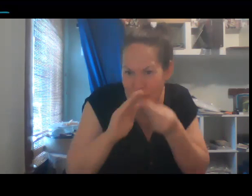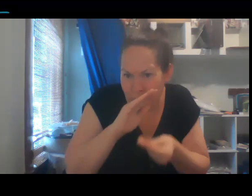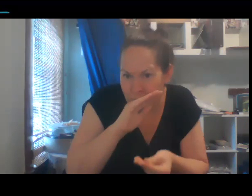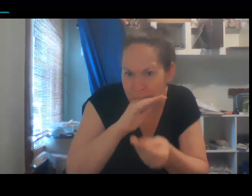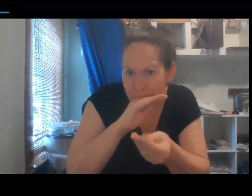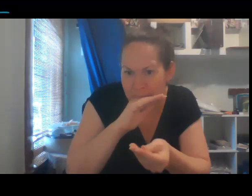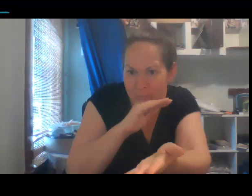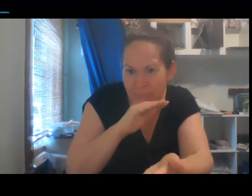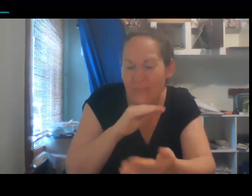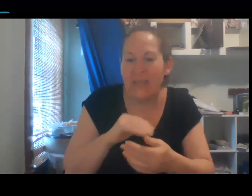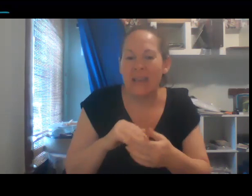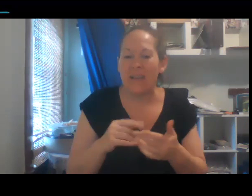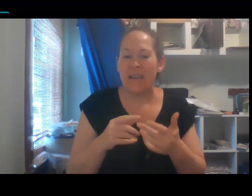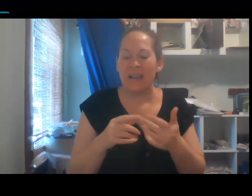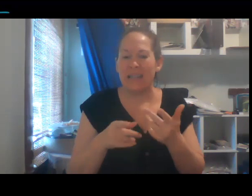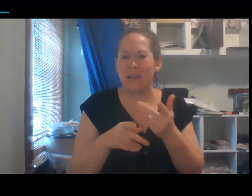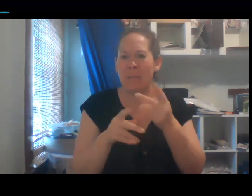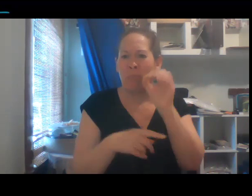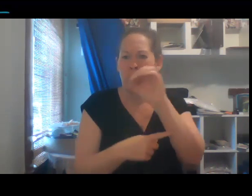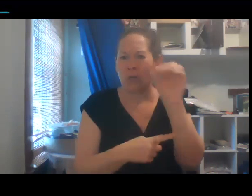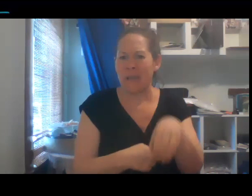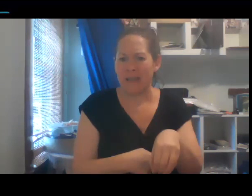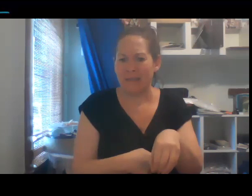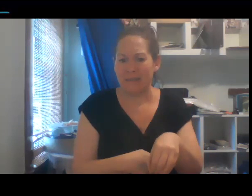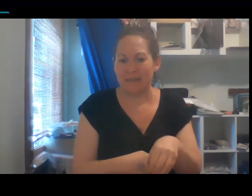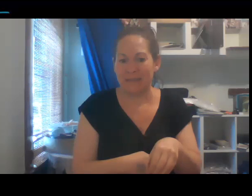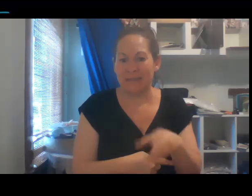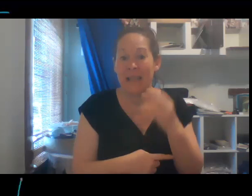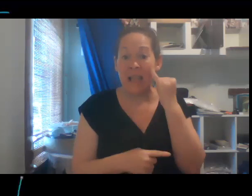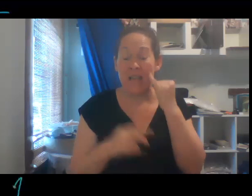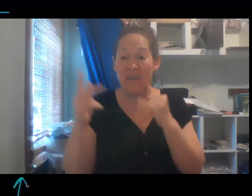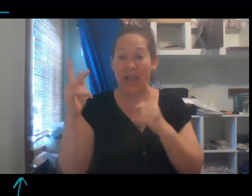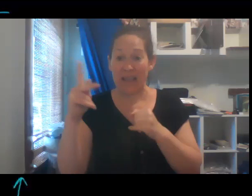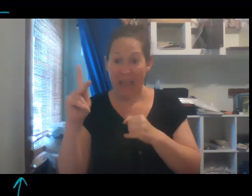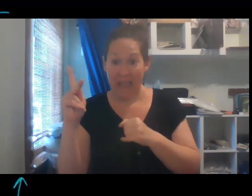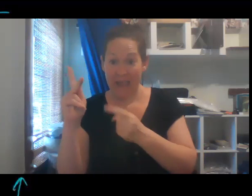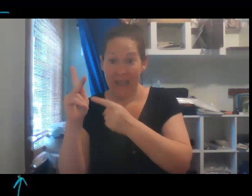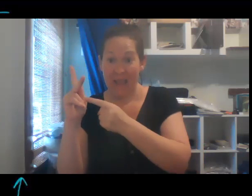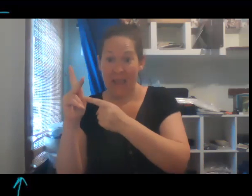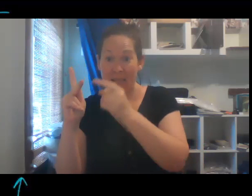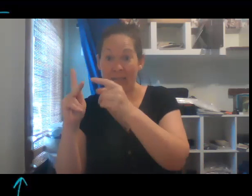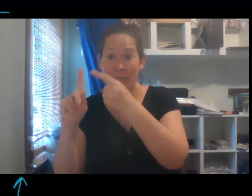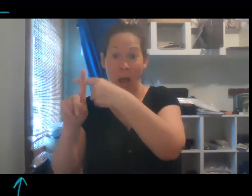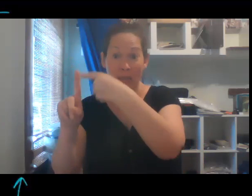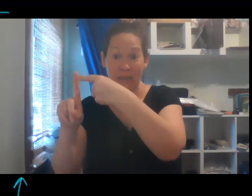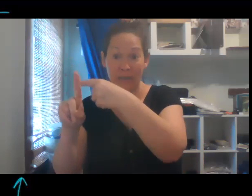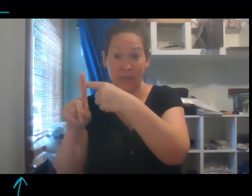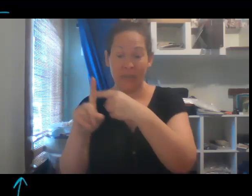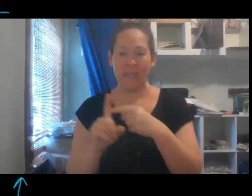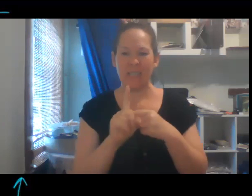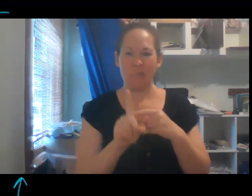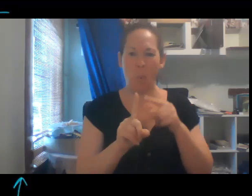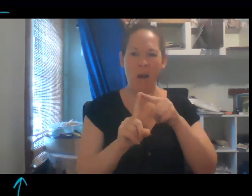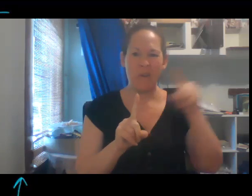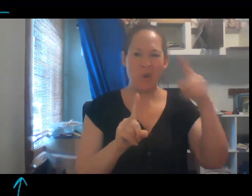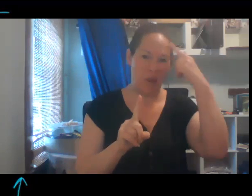is they're percentage generators. If k is positive, this generates things from the number 1 to infinity. We can